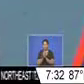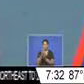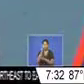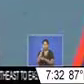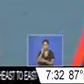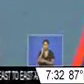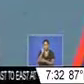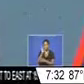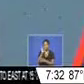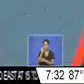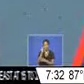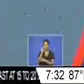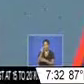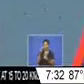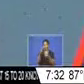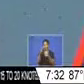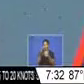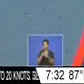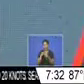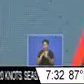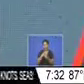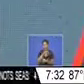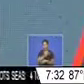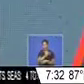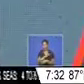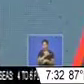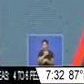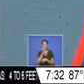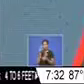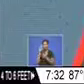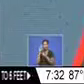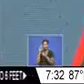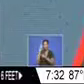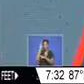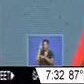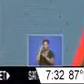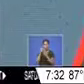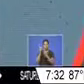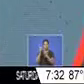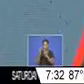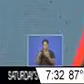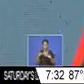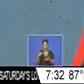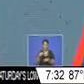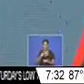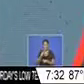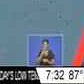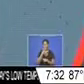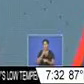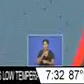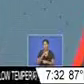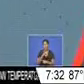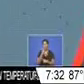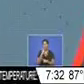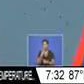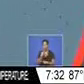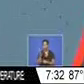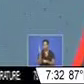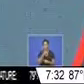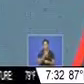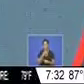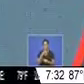T.Y.A, as the first established youth arm of a political party, let me be the one to say that we